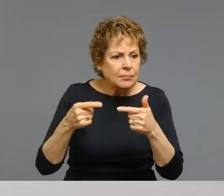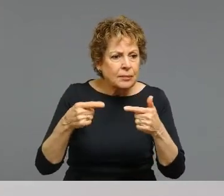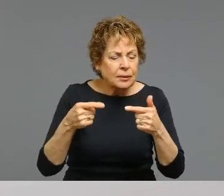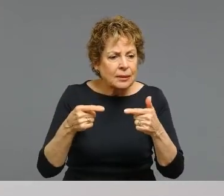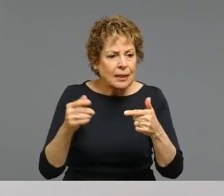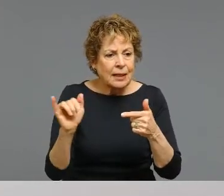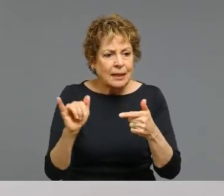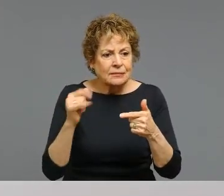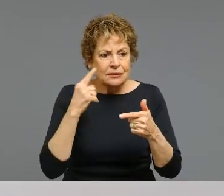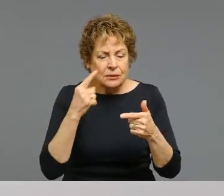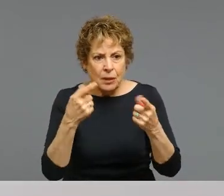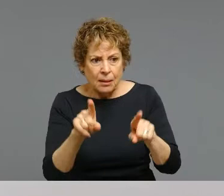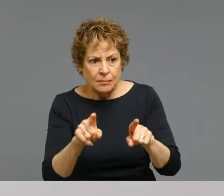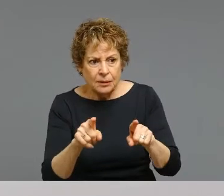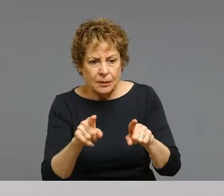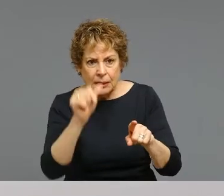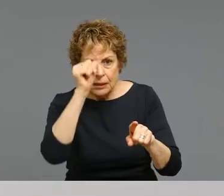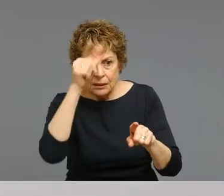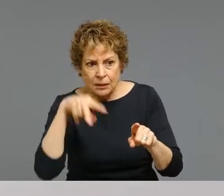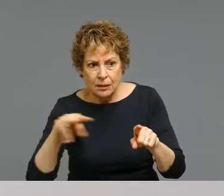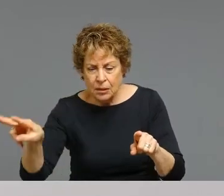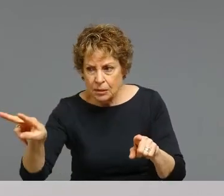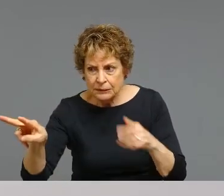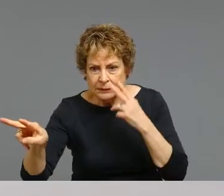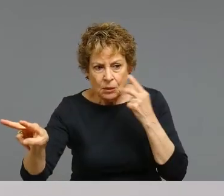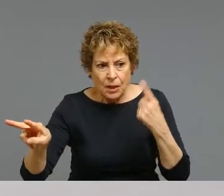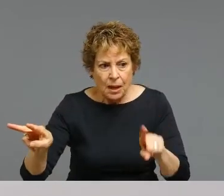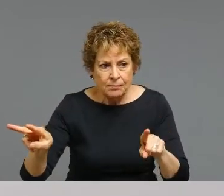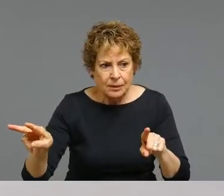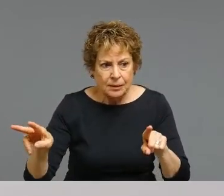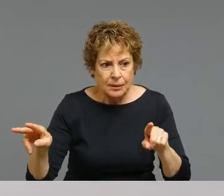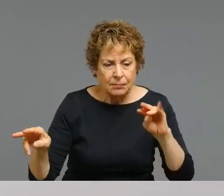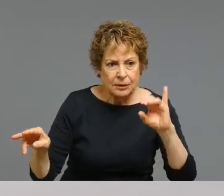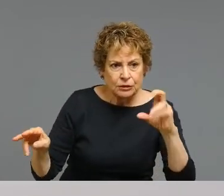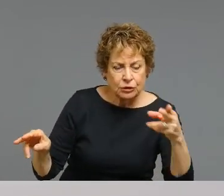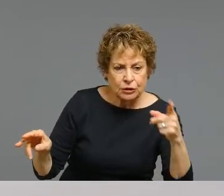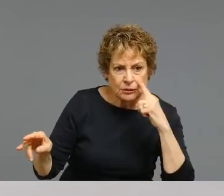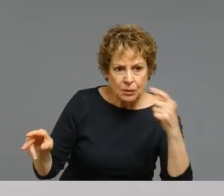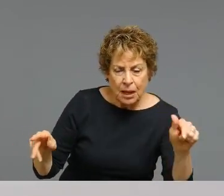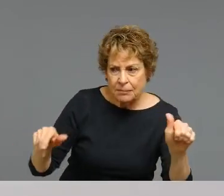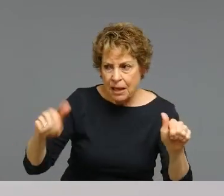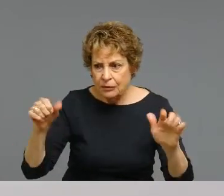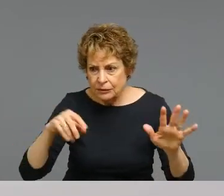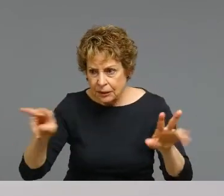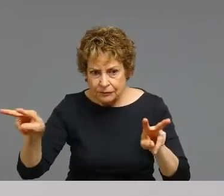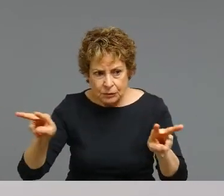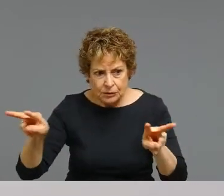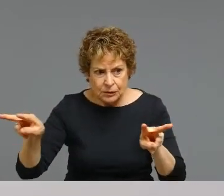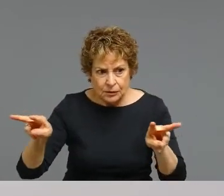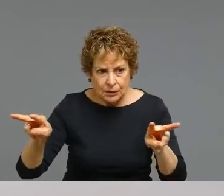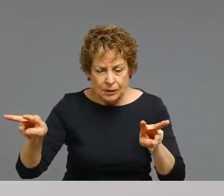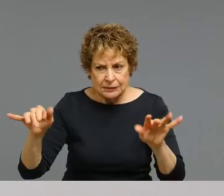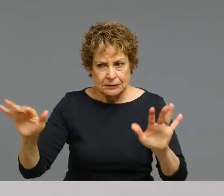what happened in India and when you watch what happened in Michigan, I think that there's a little bit of hesitation because we've seen surges